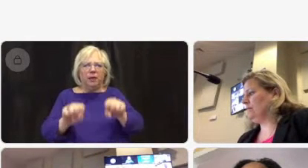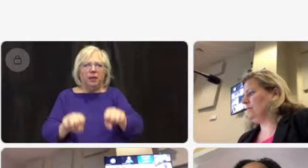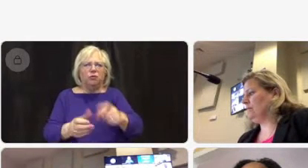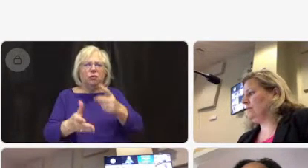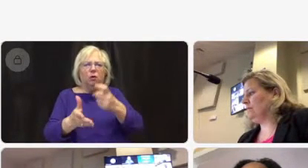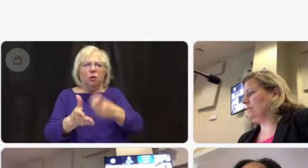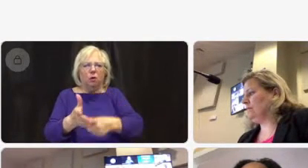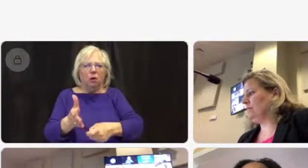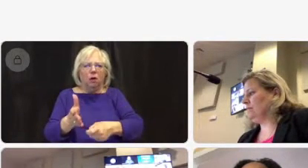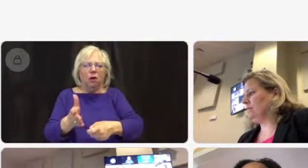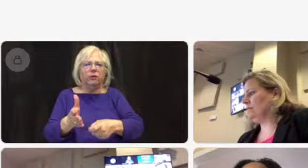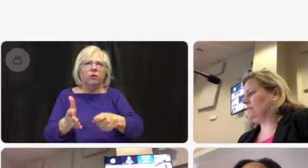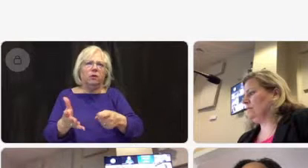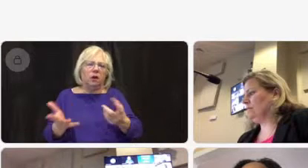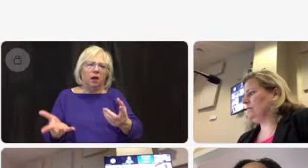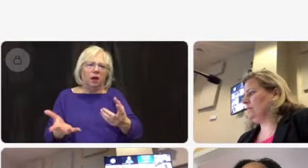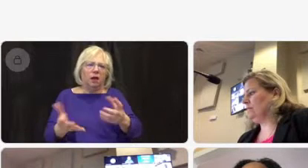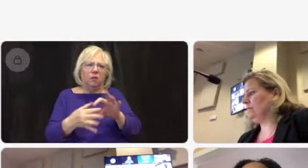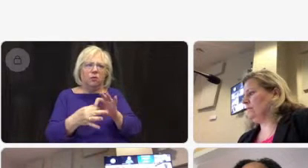relates to